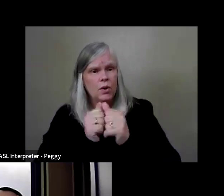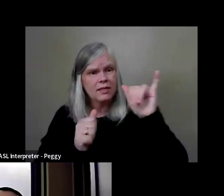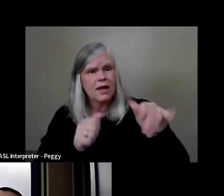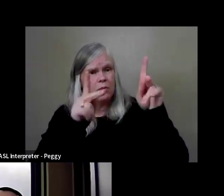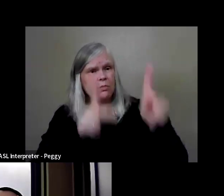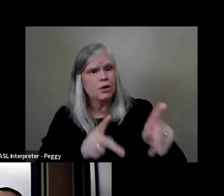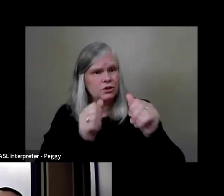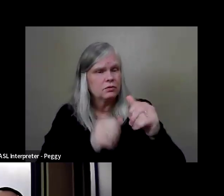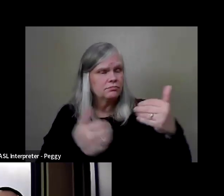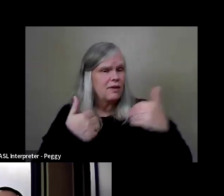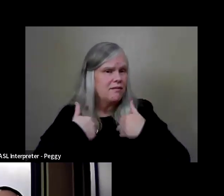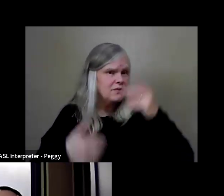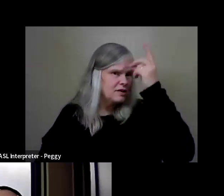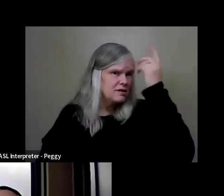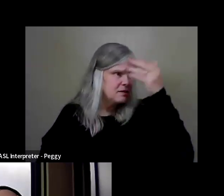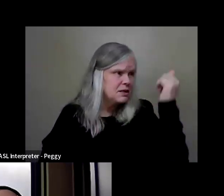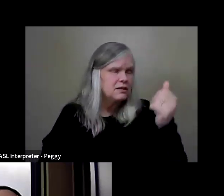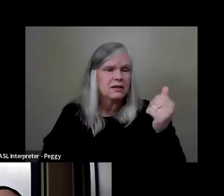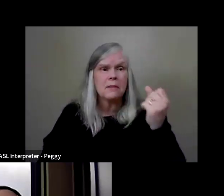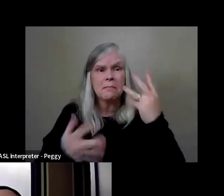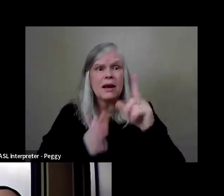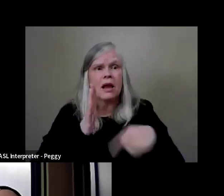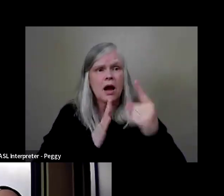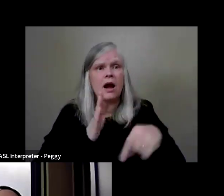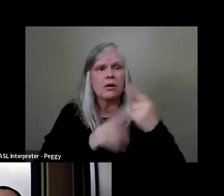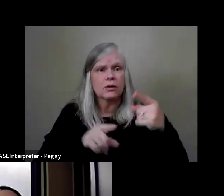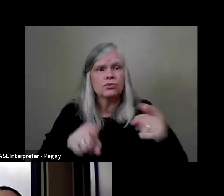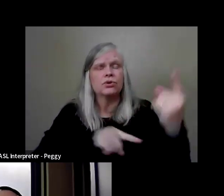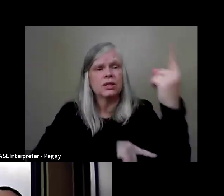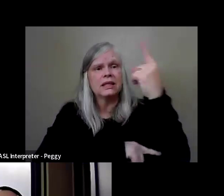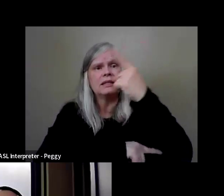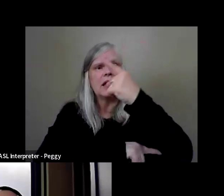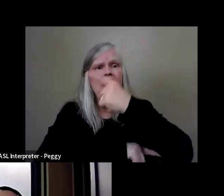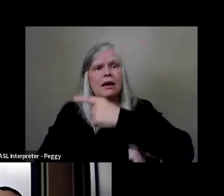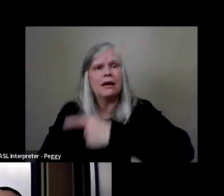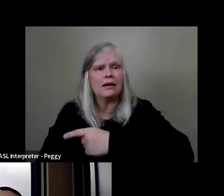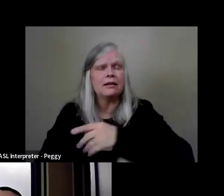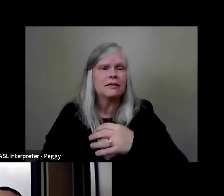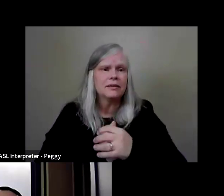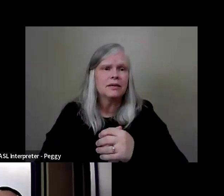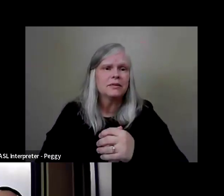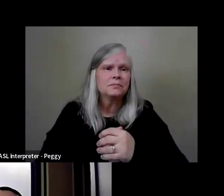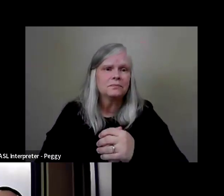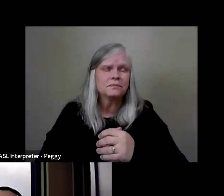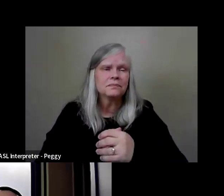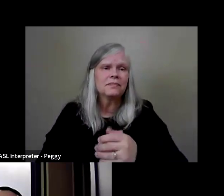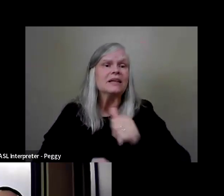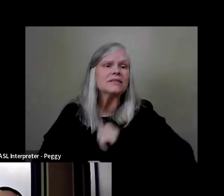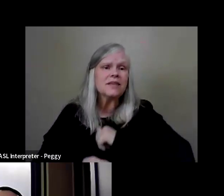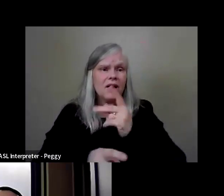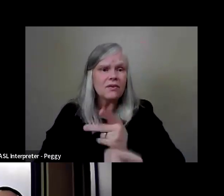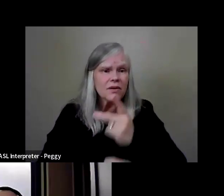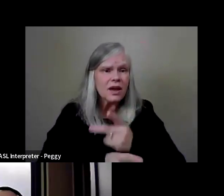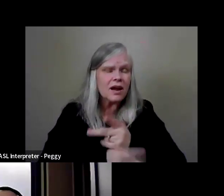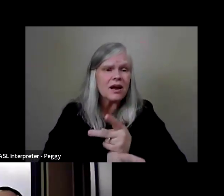person, many hours of the day, and that self-care